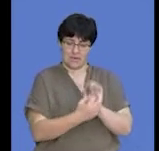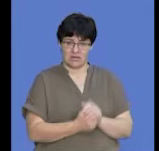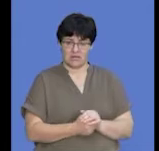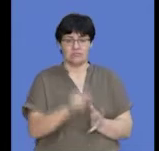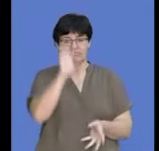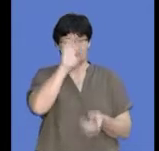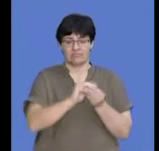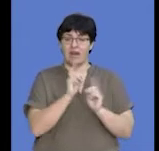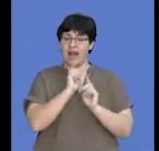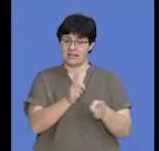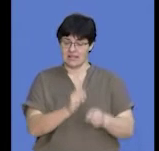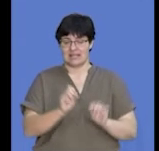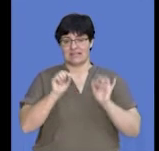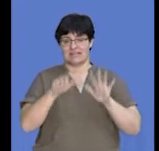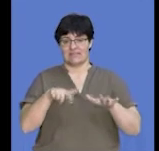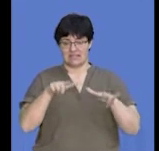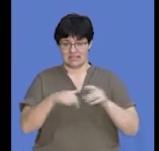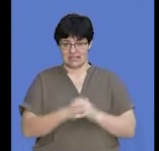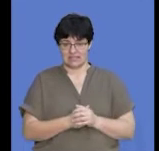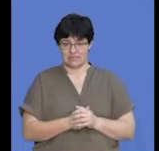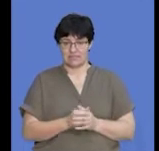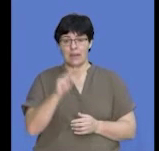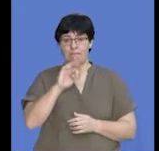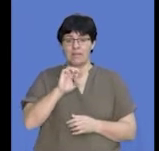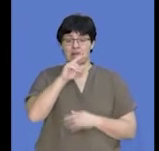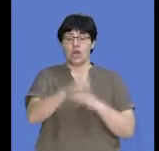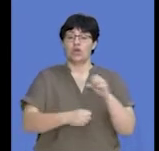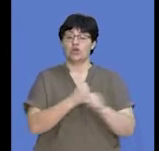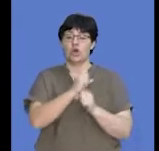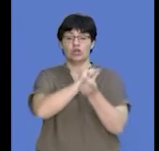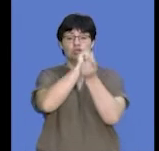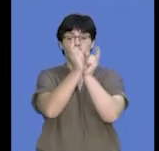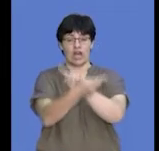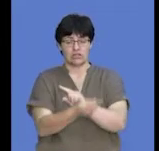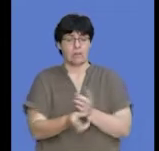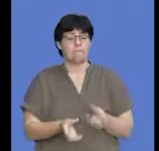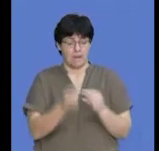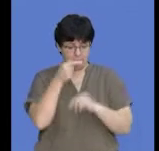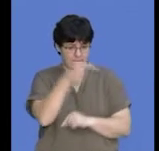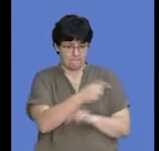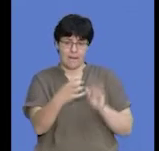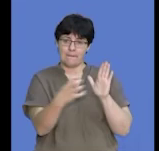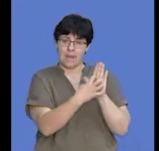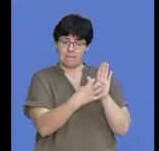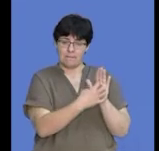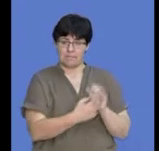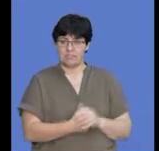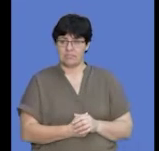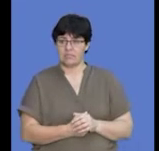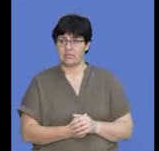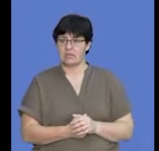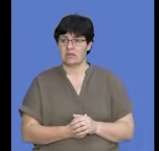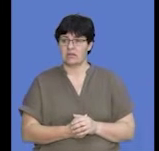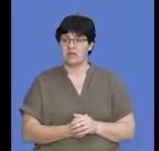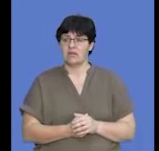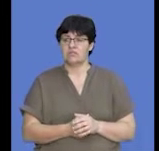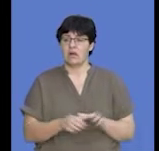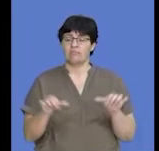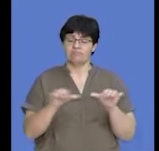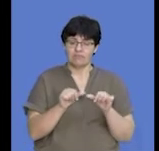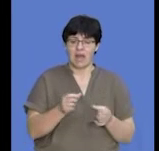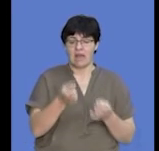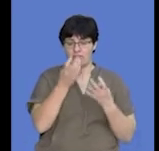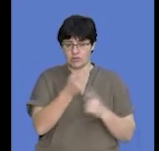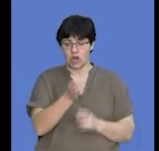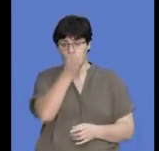that answer is 17. The mean annual change is received from the map. Let's go back to the question. The marginal